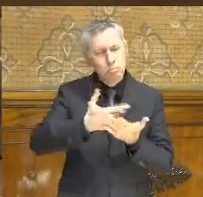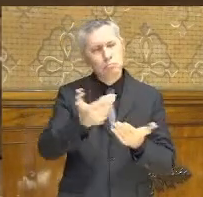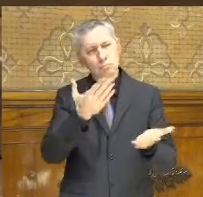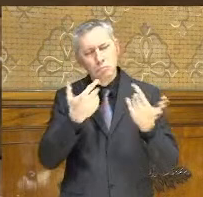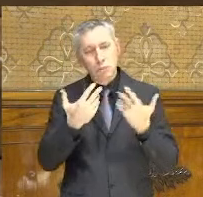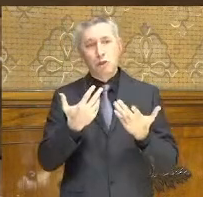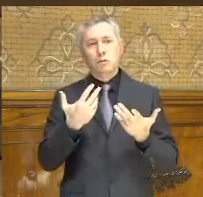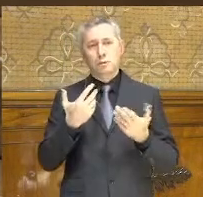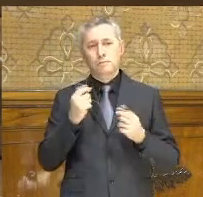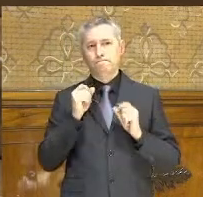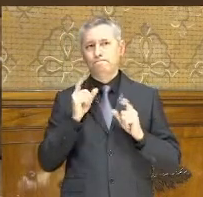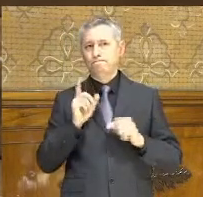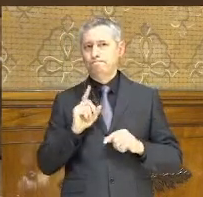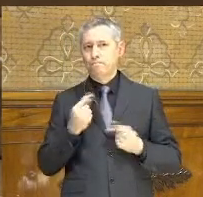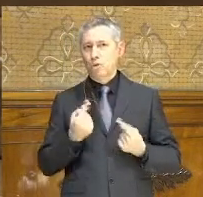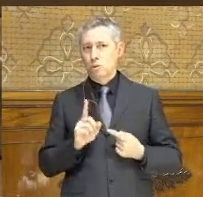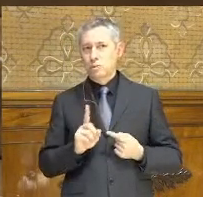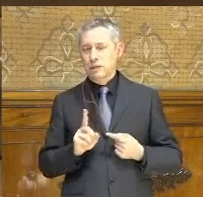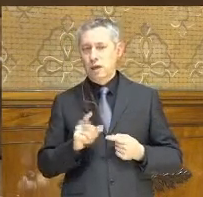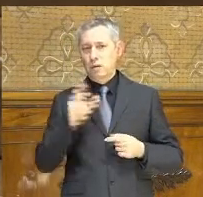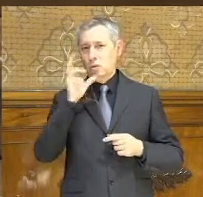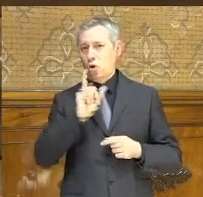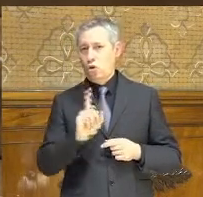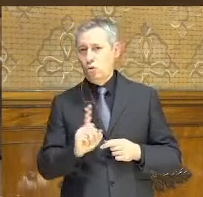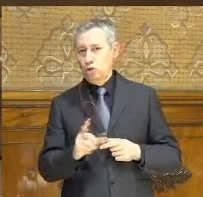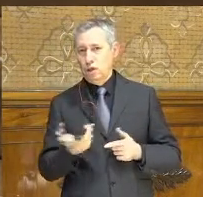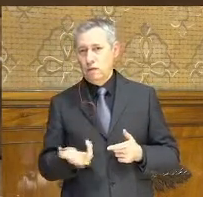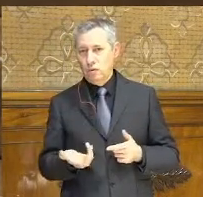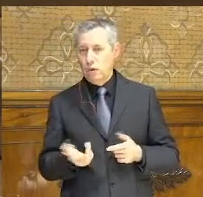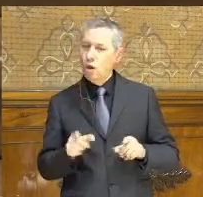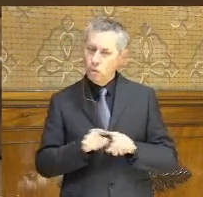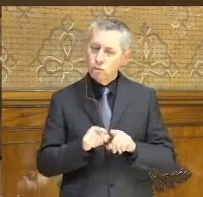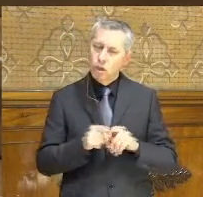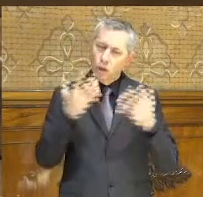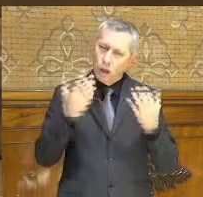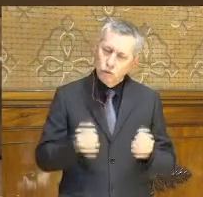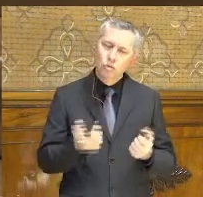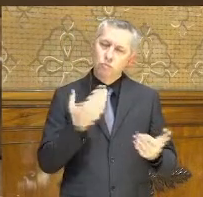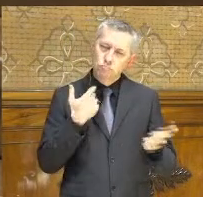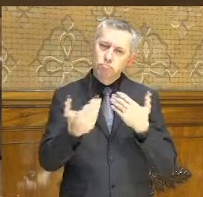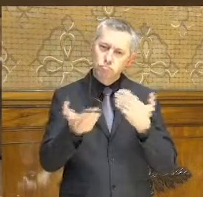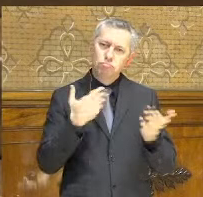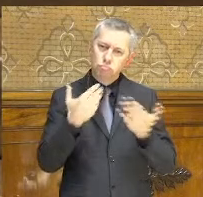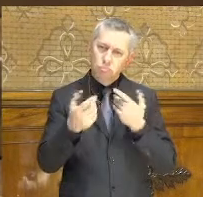will happen or whether you will be prepared for it, but you can only